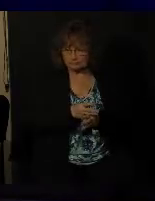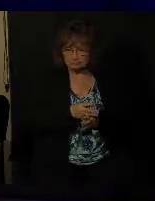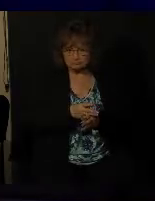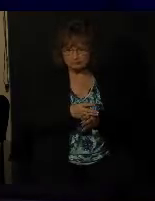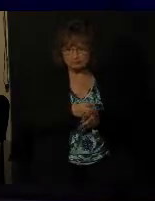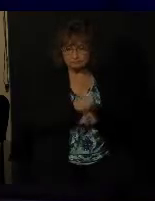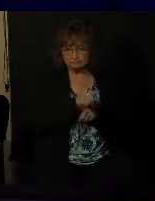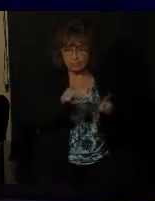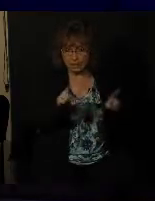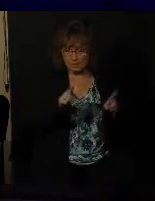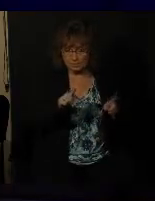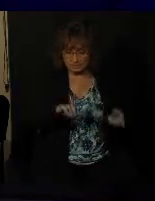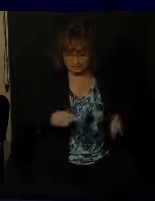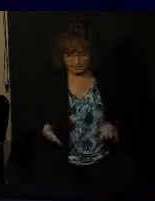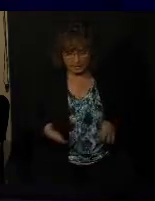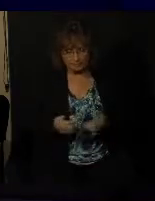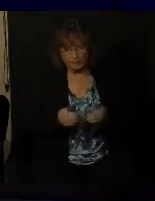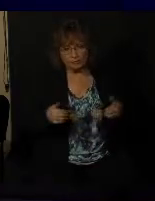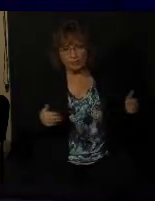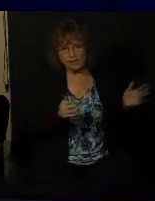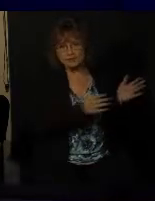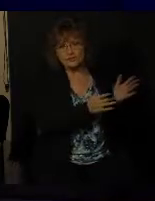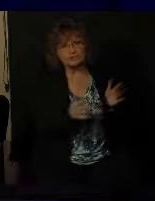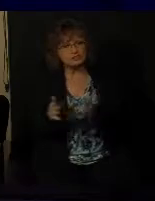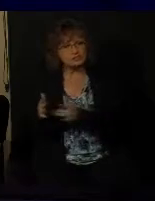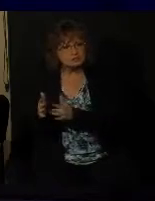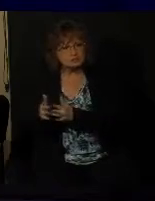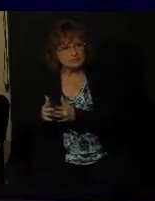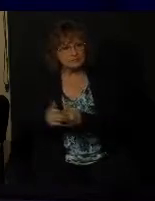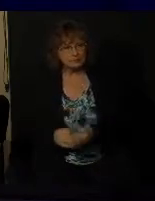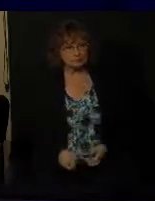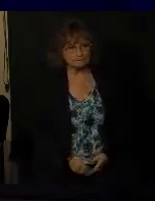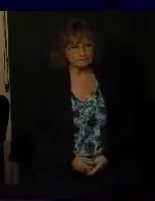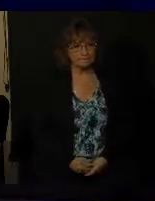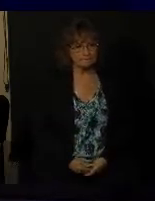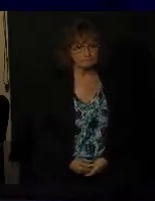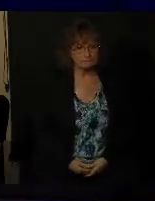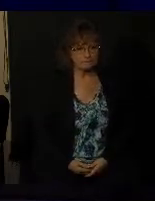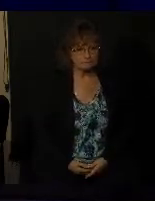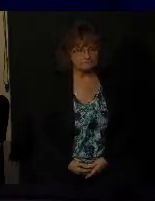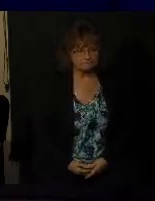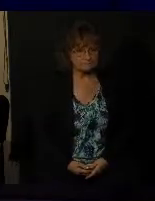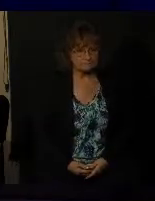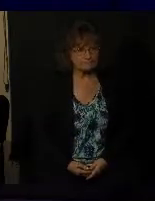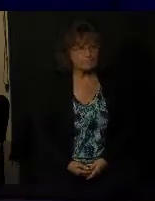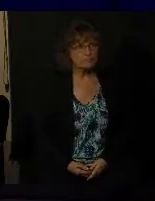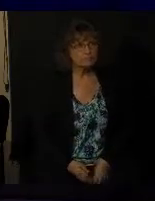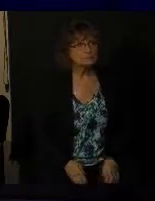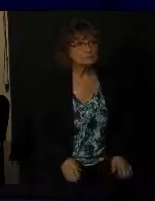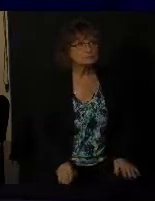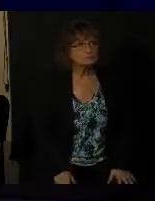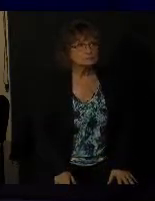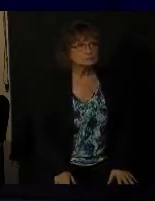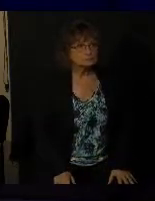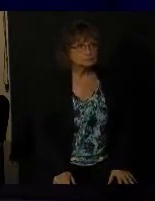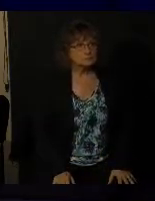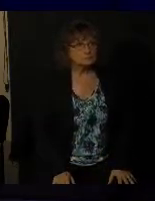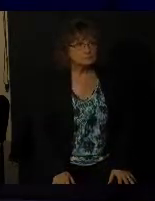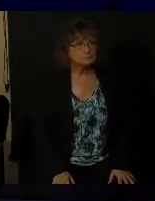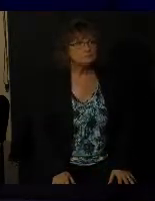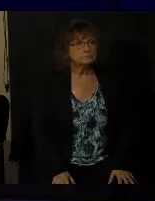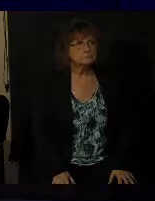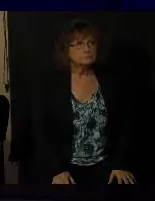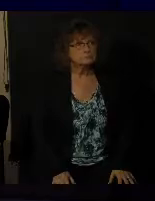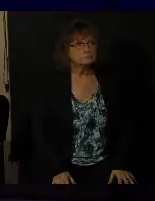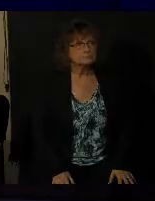You know, Hannah knew something. In 1 Samuel 2, verse 6, just a little further along, she says, the Lord